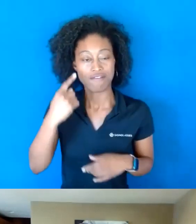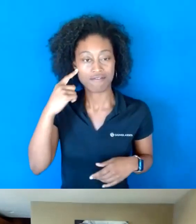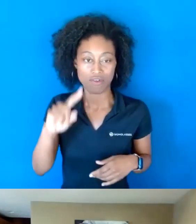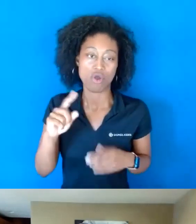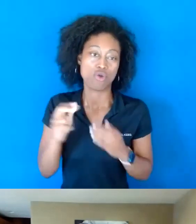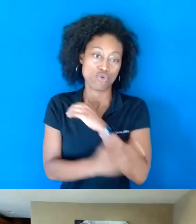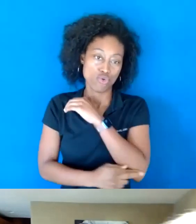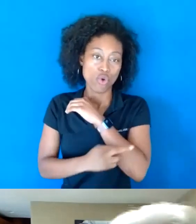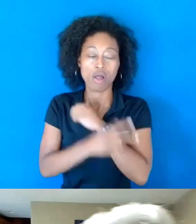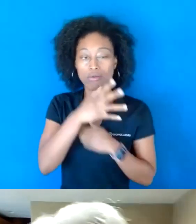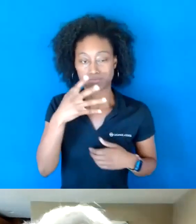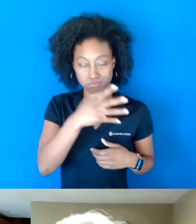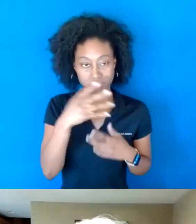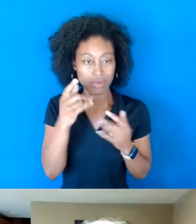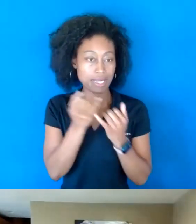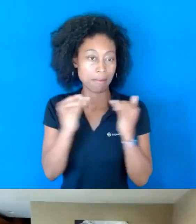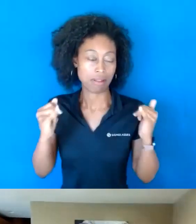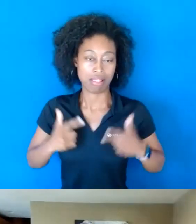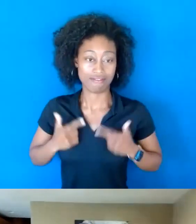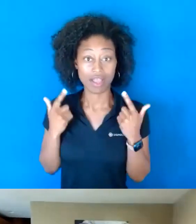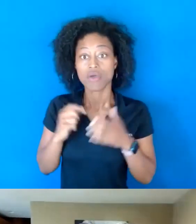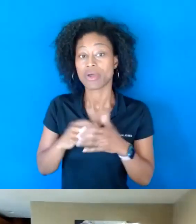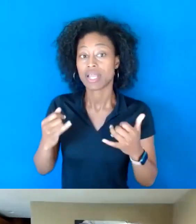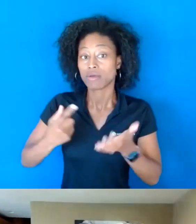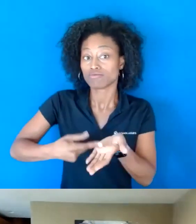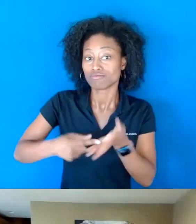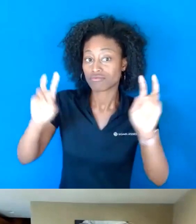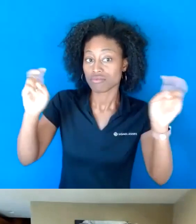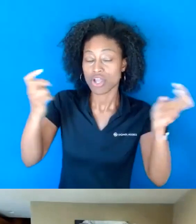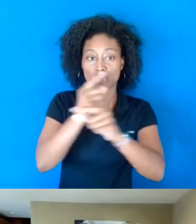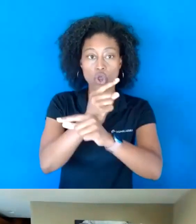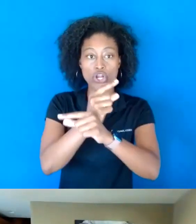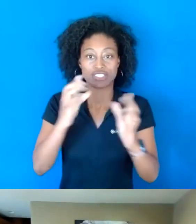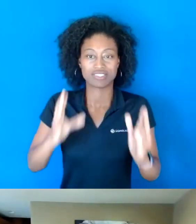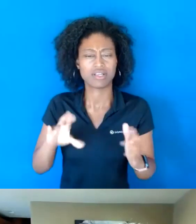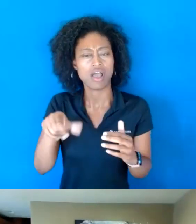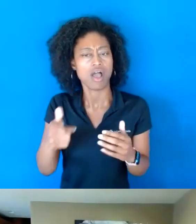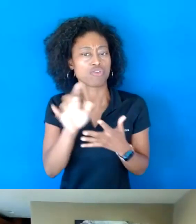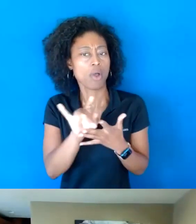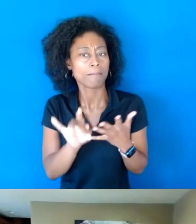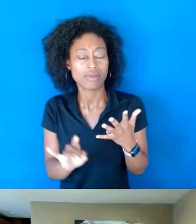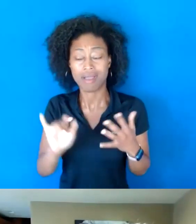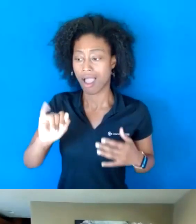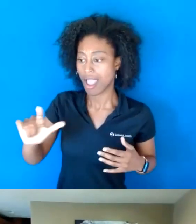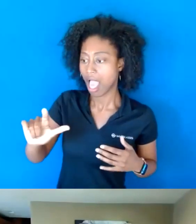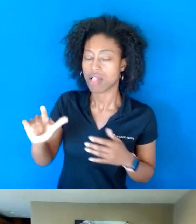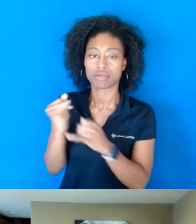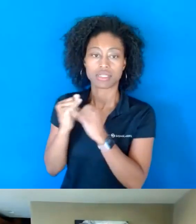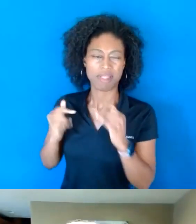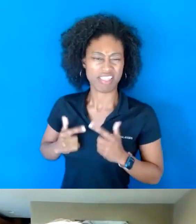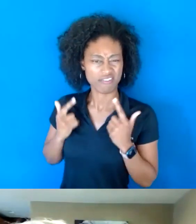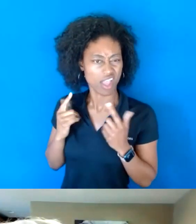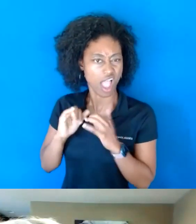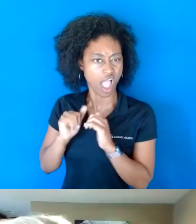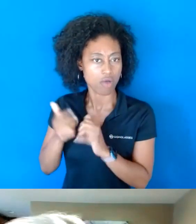doing a webinar on guardianship. What are the alternatives and what role does IL or independent living play? We first off